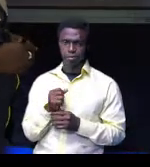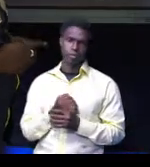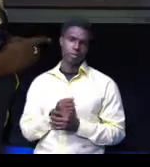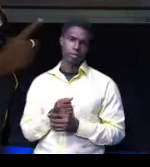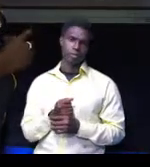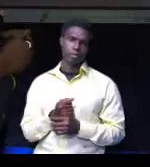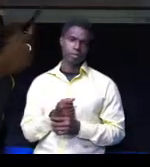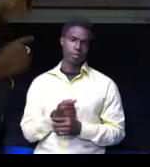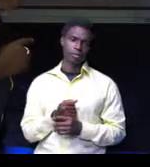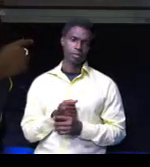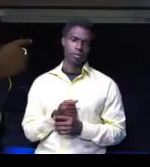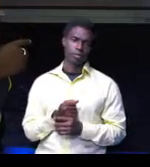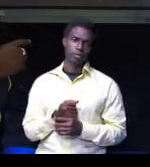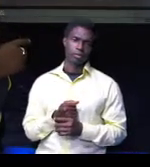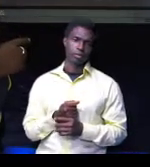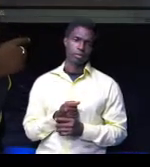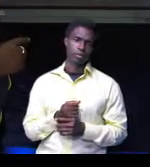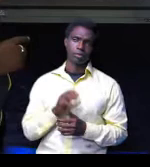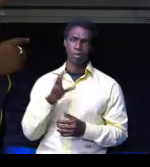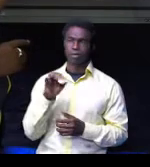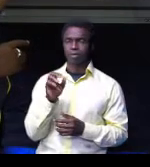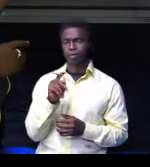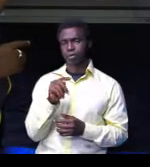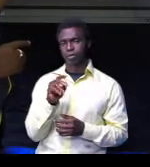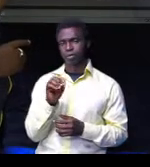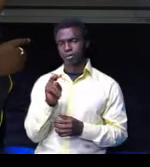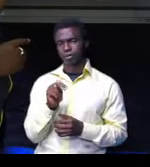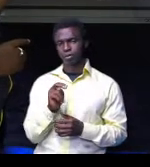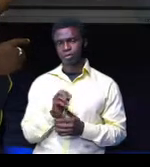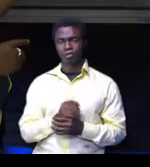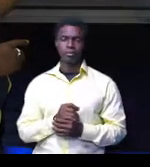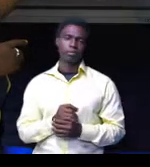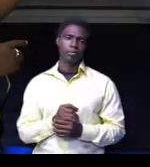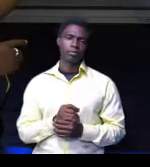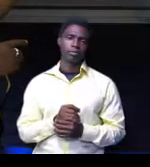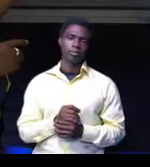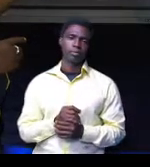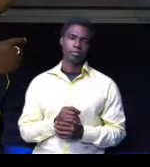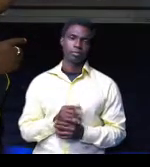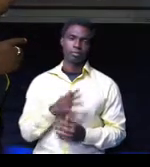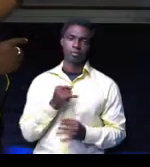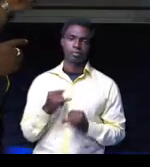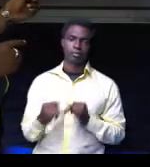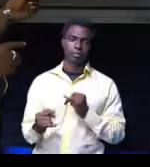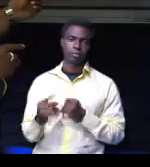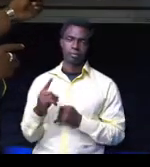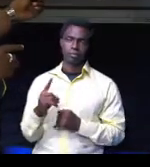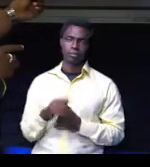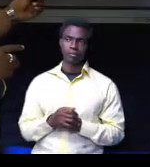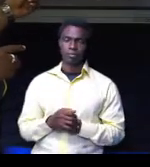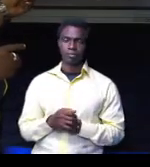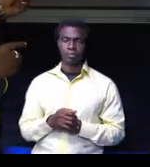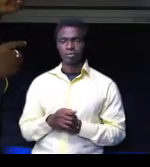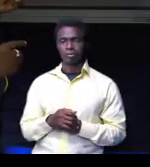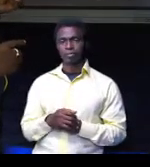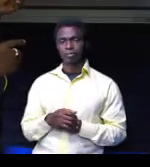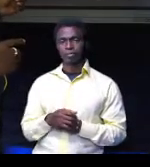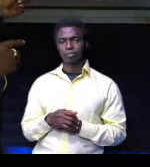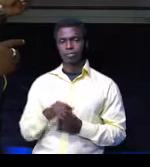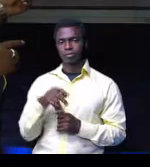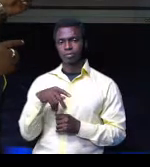C-O-N-S-C-I-O-U-S. Conscious. Cotton. C-O-T-T-O-N. Cotton. And the last one,